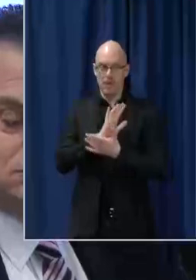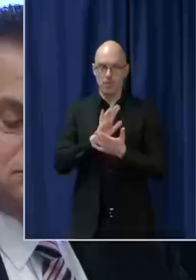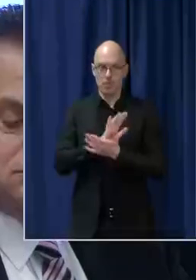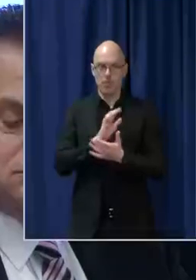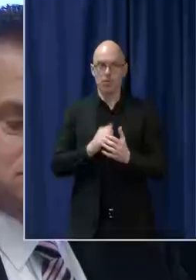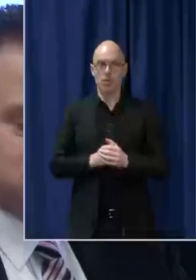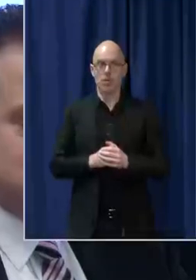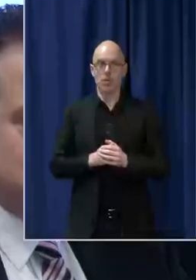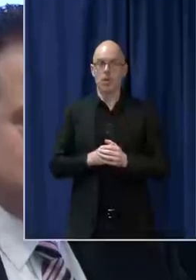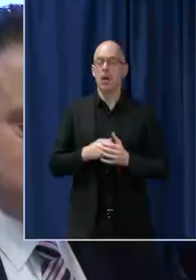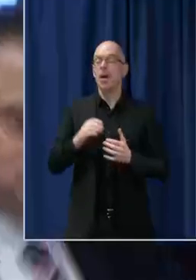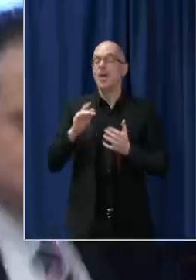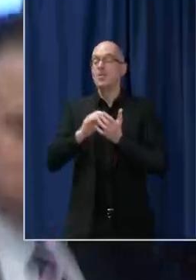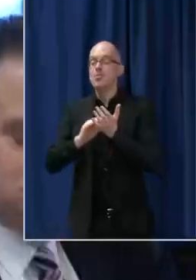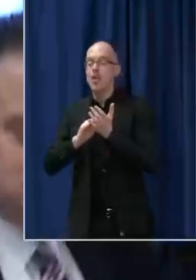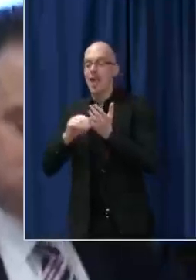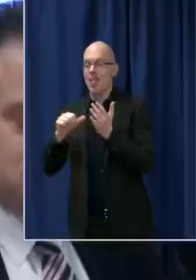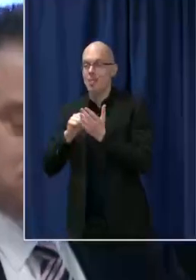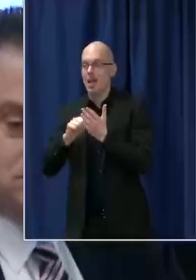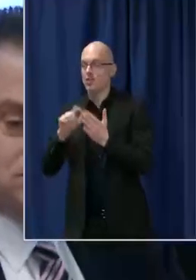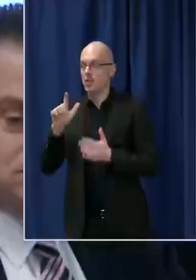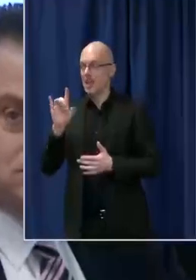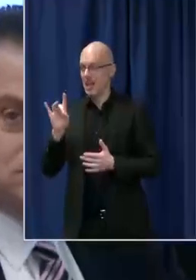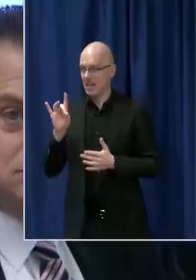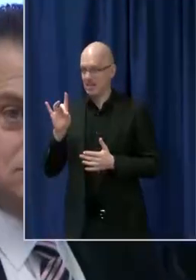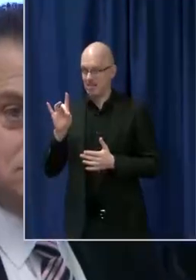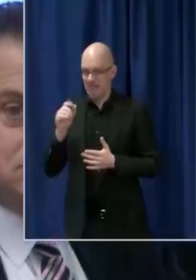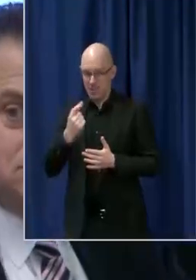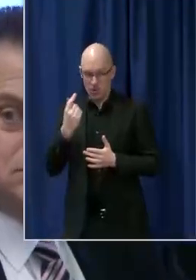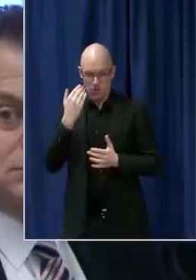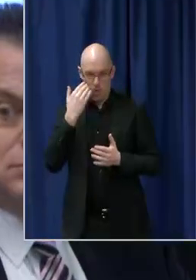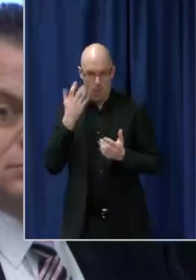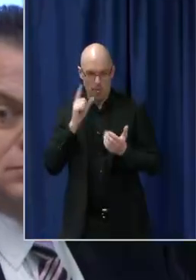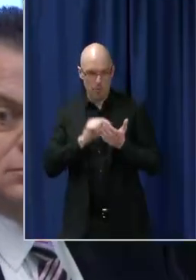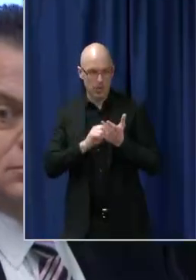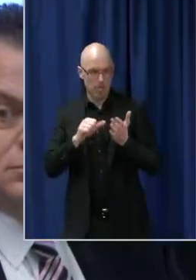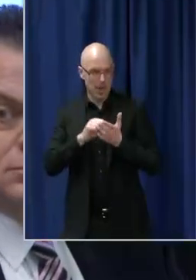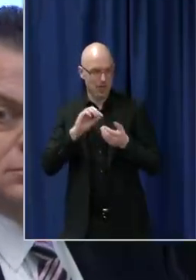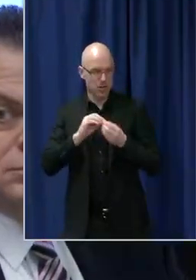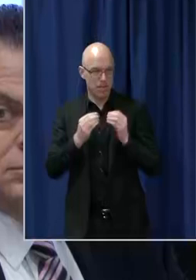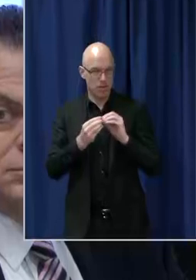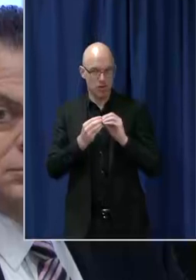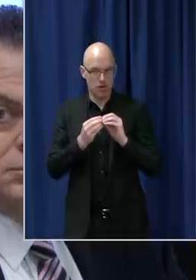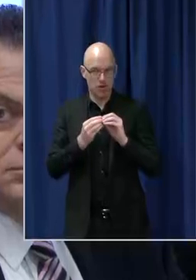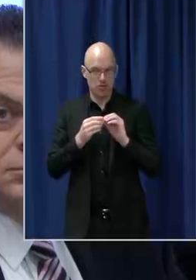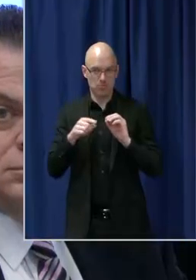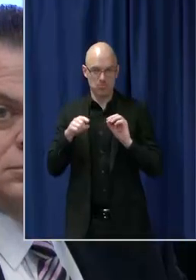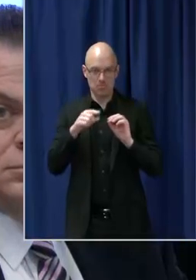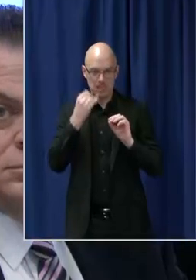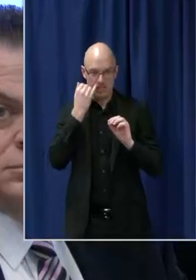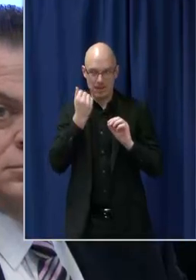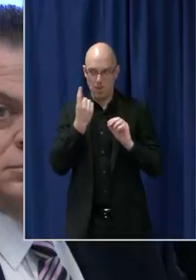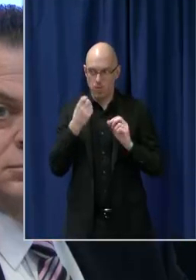Braille page 28, couldn't tell you. Anybody have the printed page number? In case anybody wants to follow